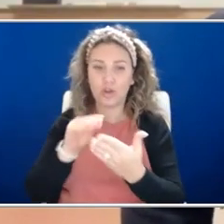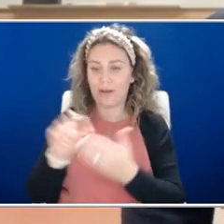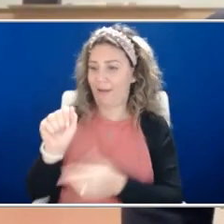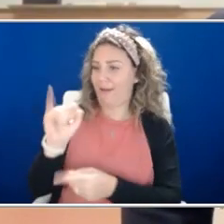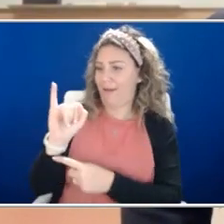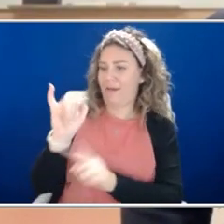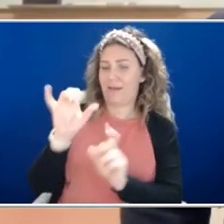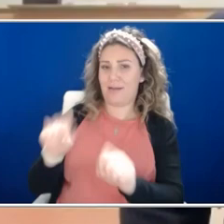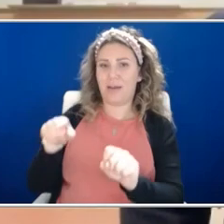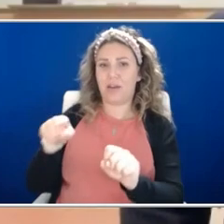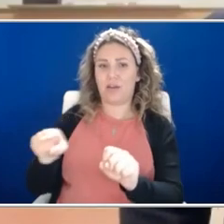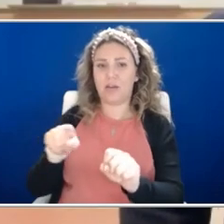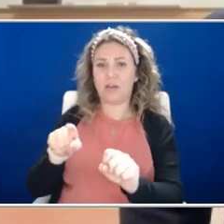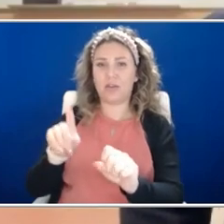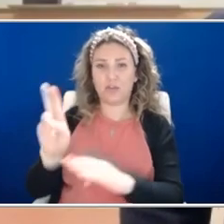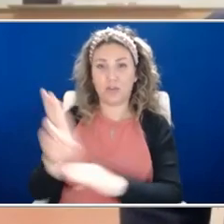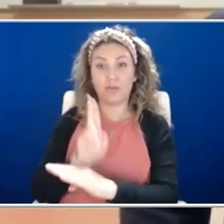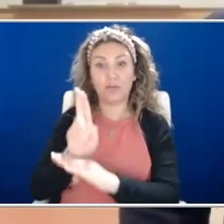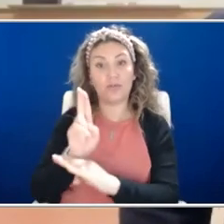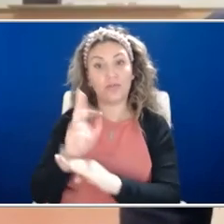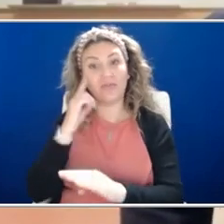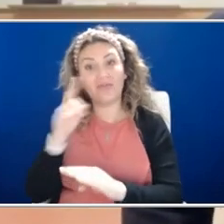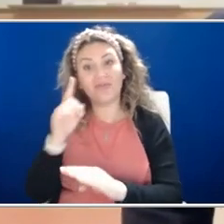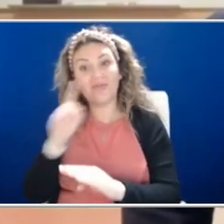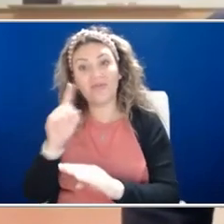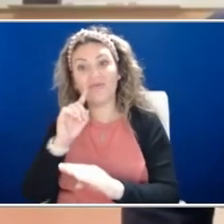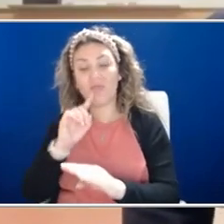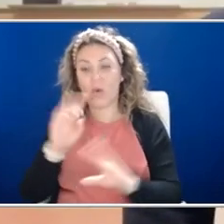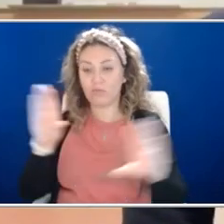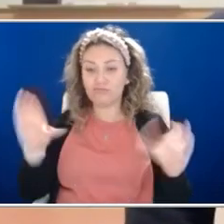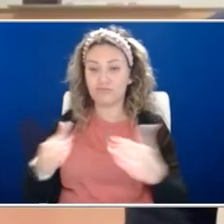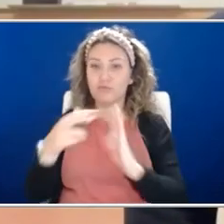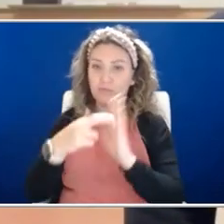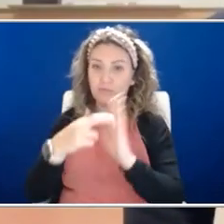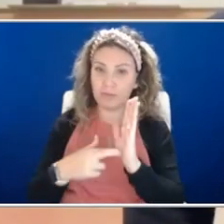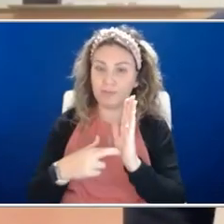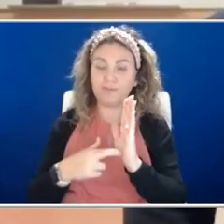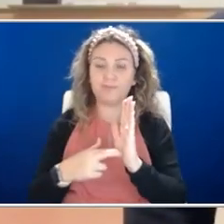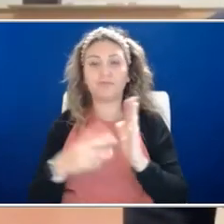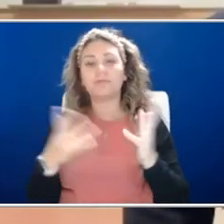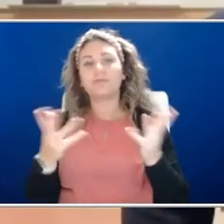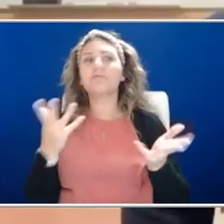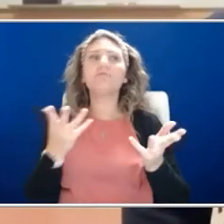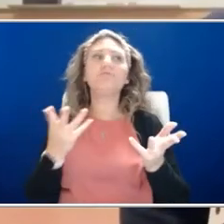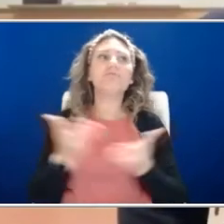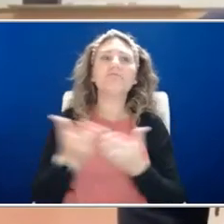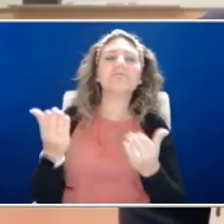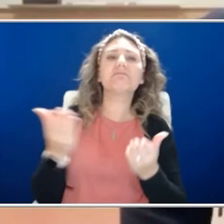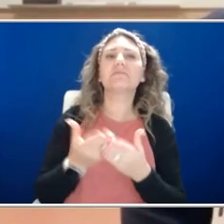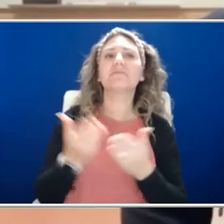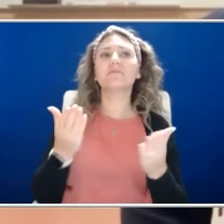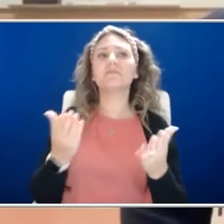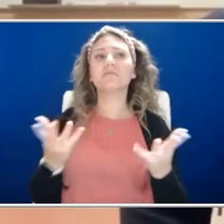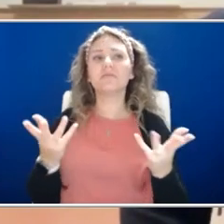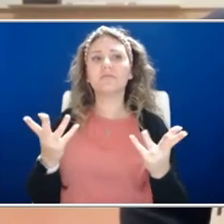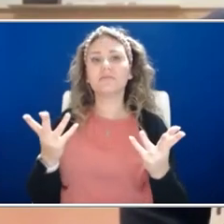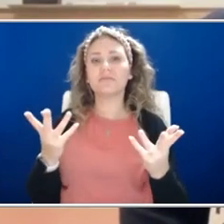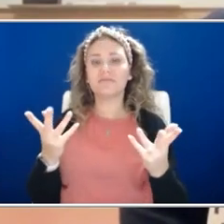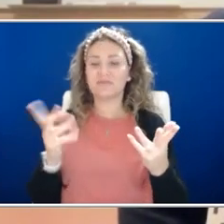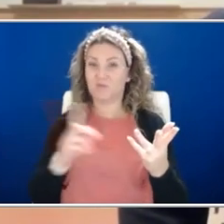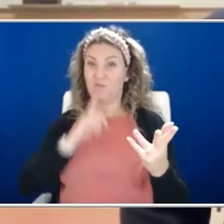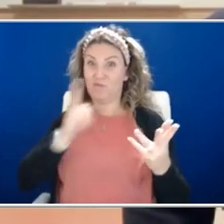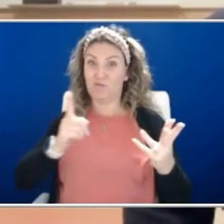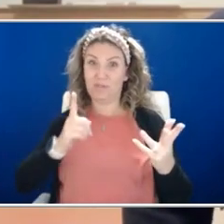can really be useful in a set of rules. Right. So the thing that really made the headlines in the